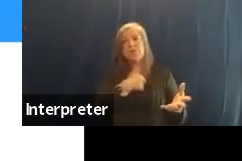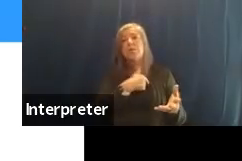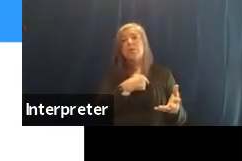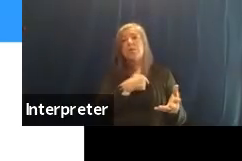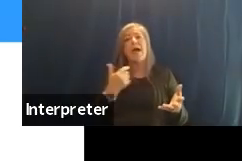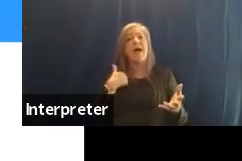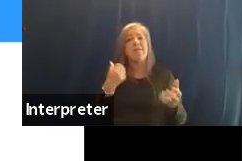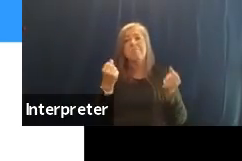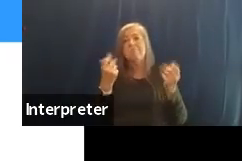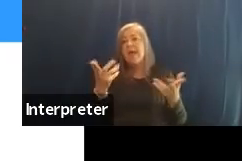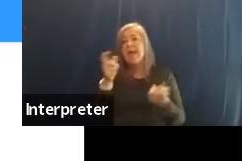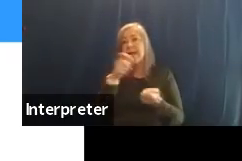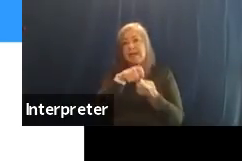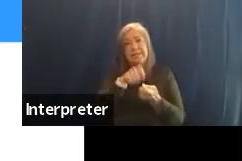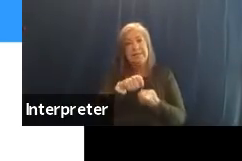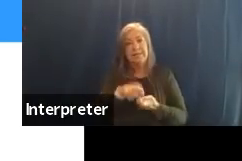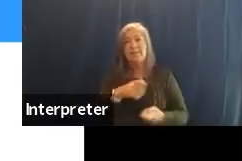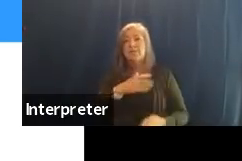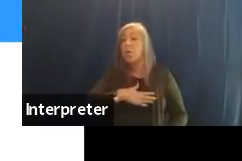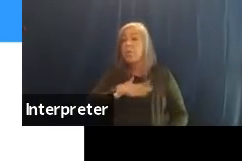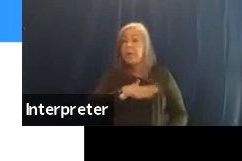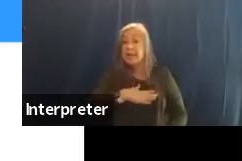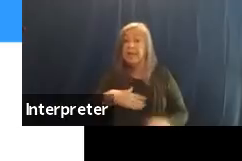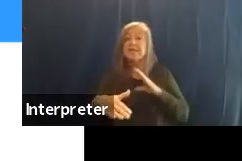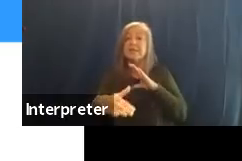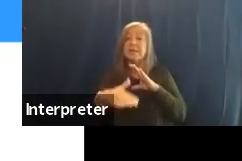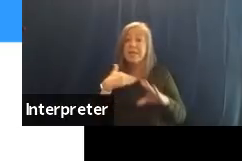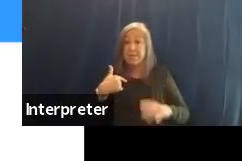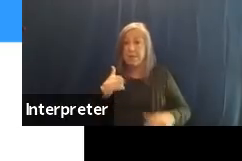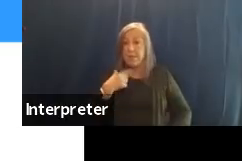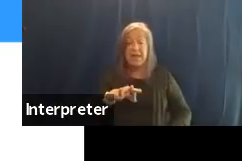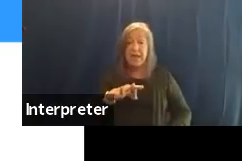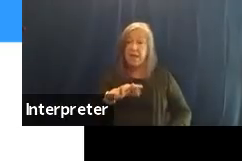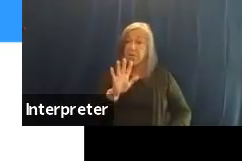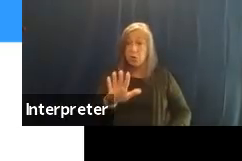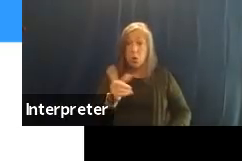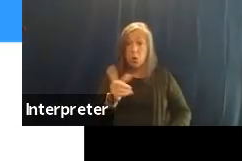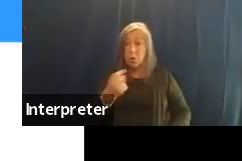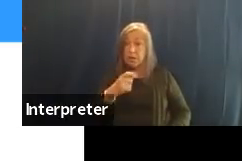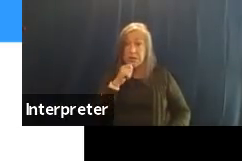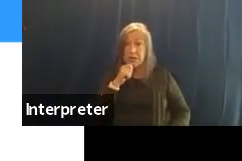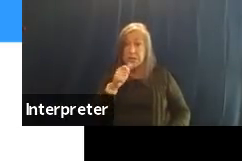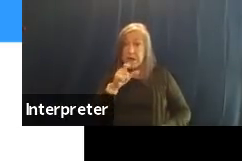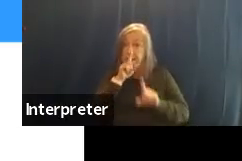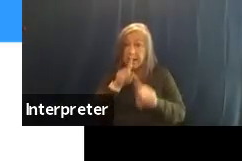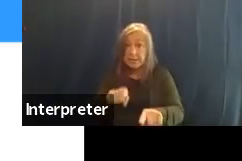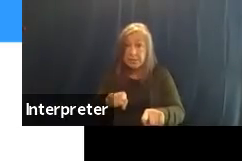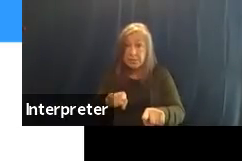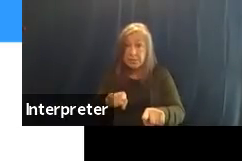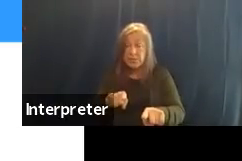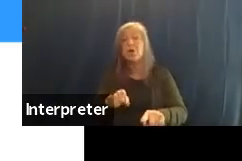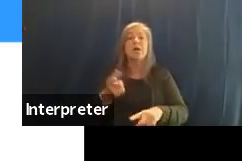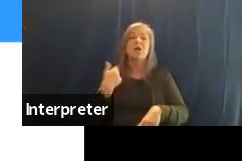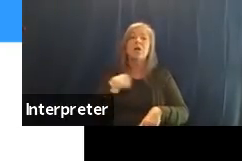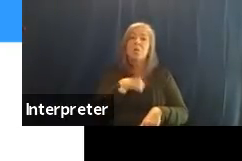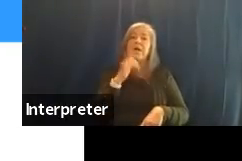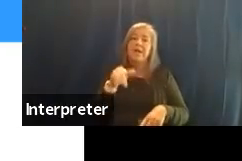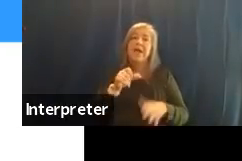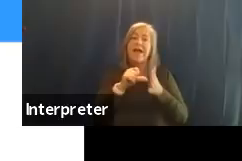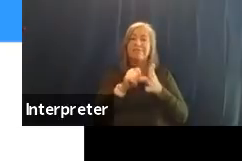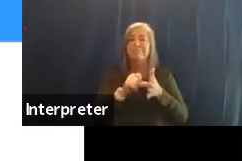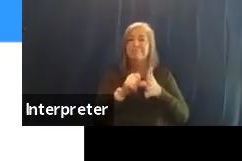me if you have questions that are not being answered here today. Really, we can only highlight some of these things. But if